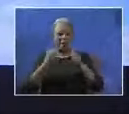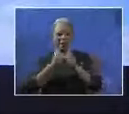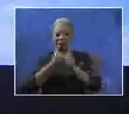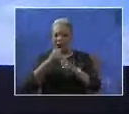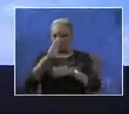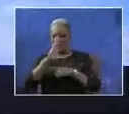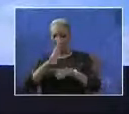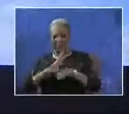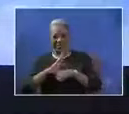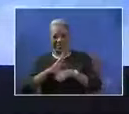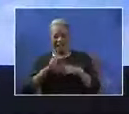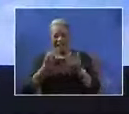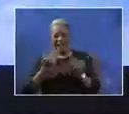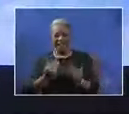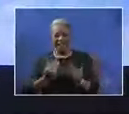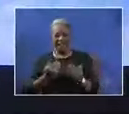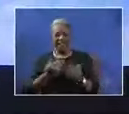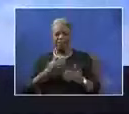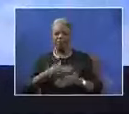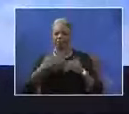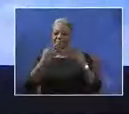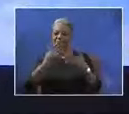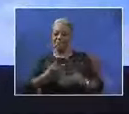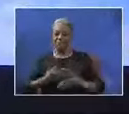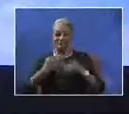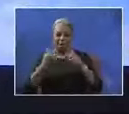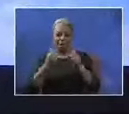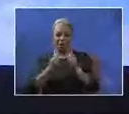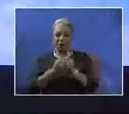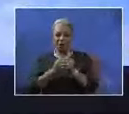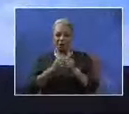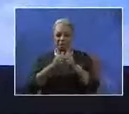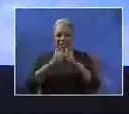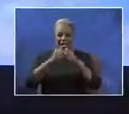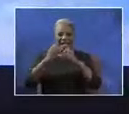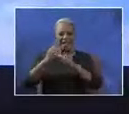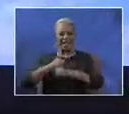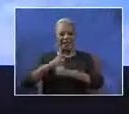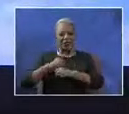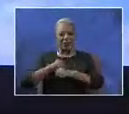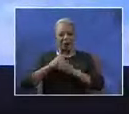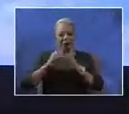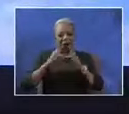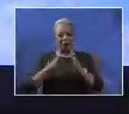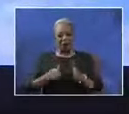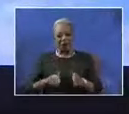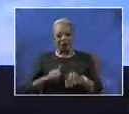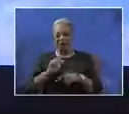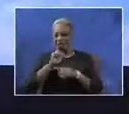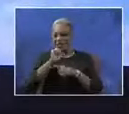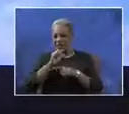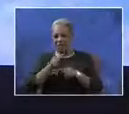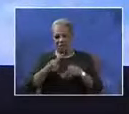anything substitute for God. I delight